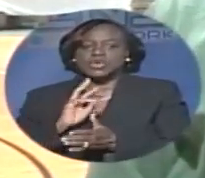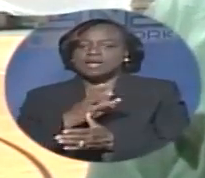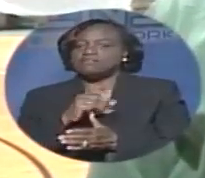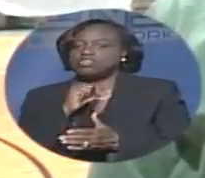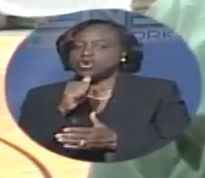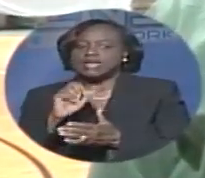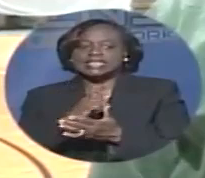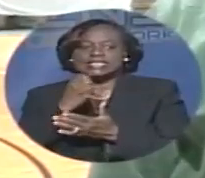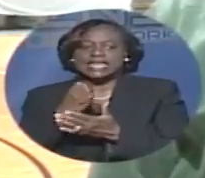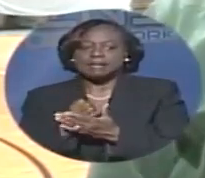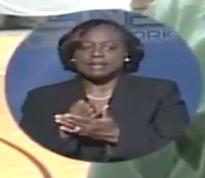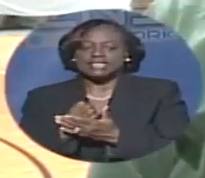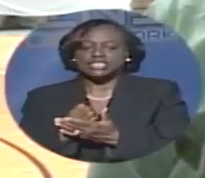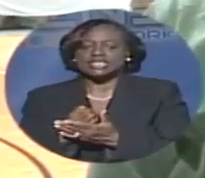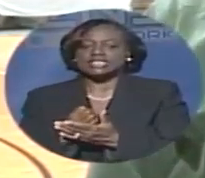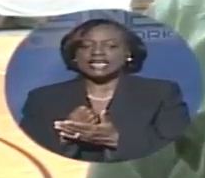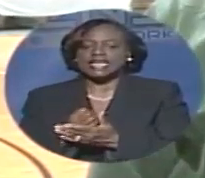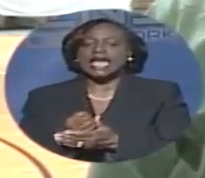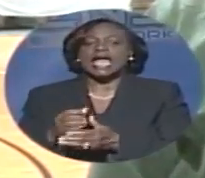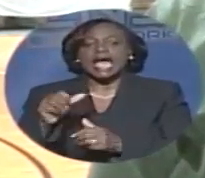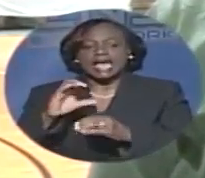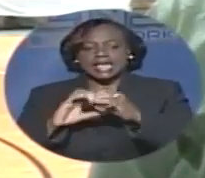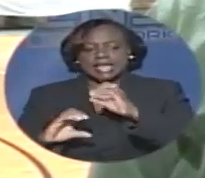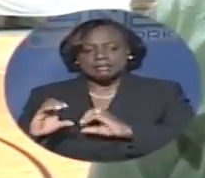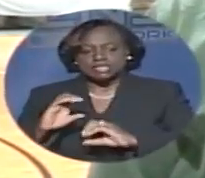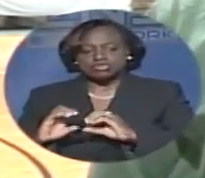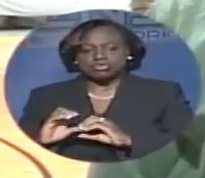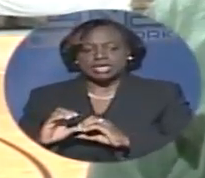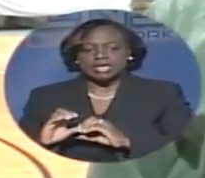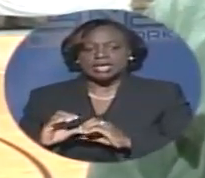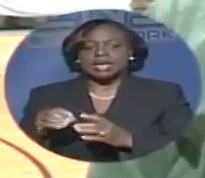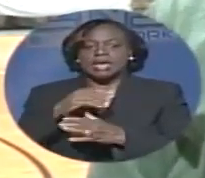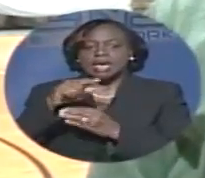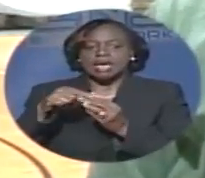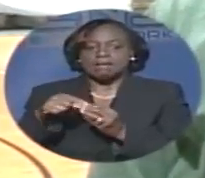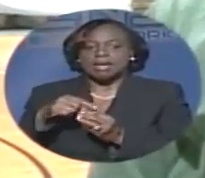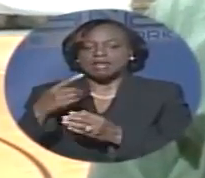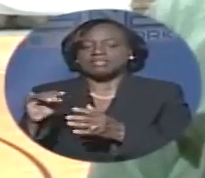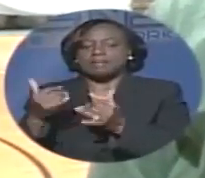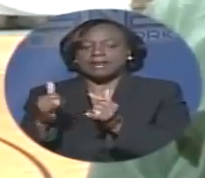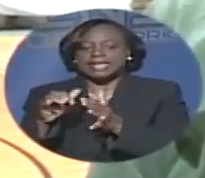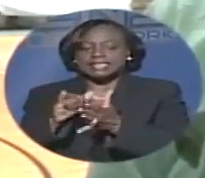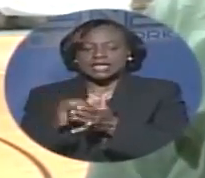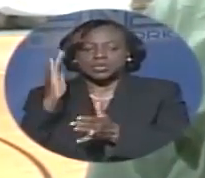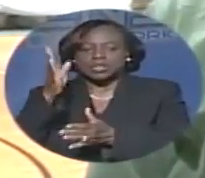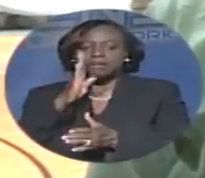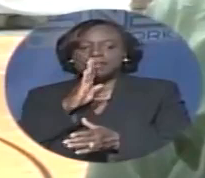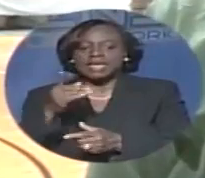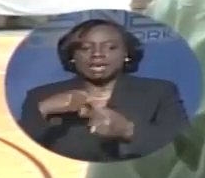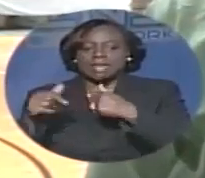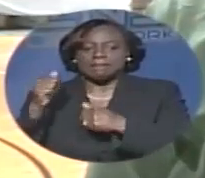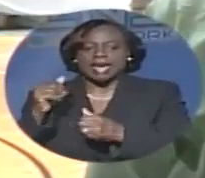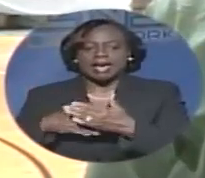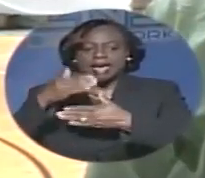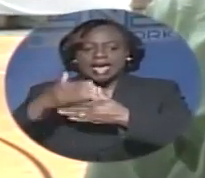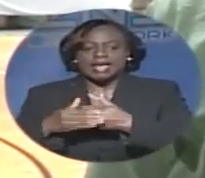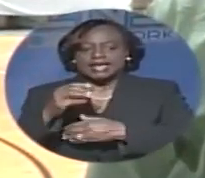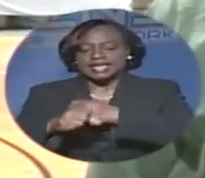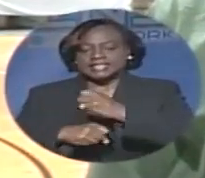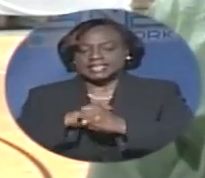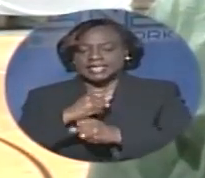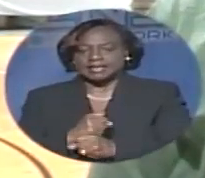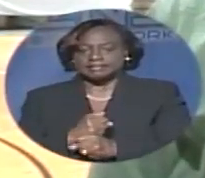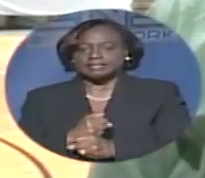established is getting a chemistry amongst a nucleus of players that will be returning next year, and getting them